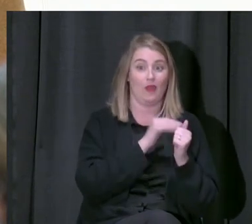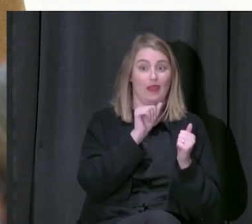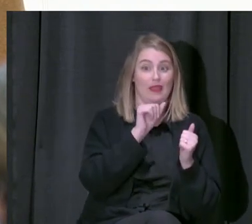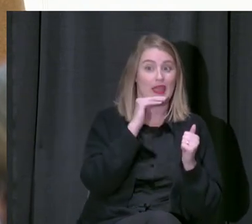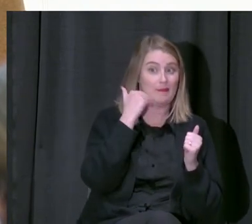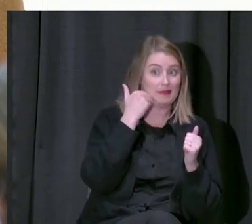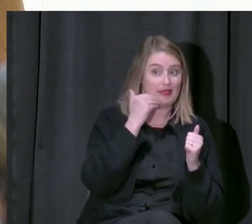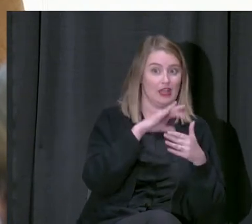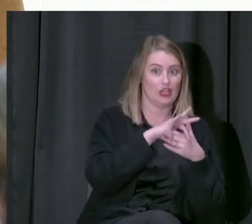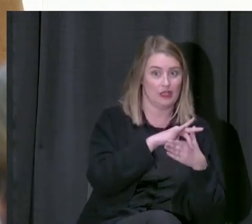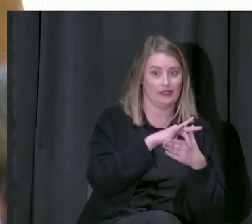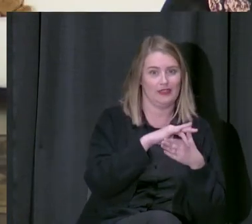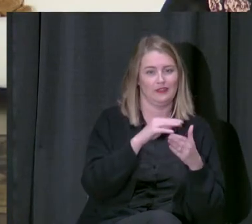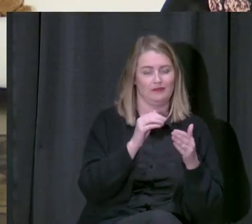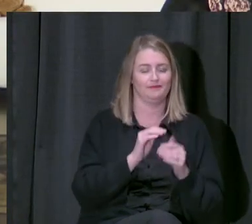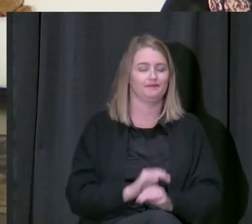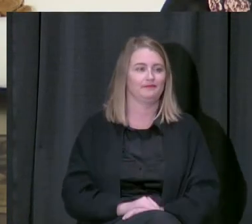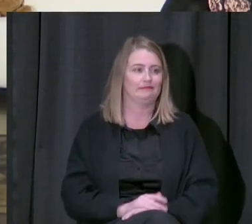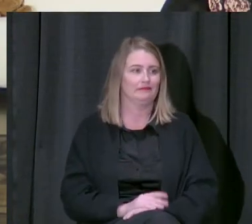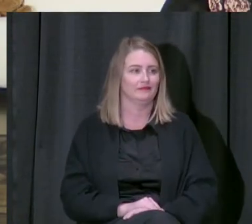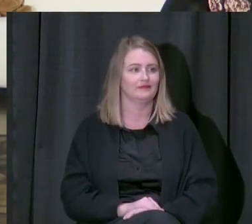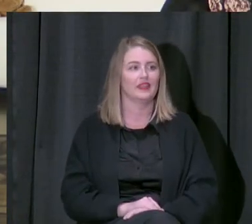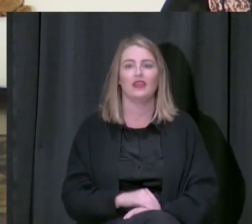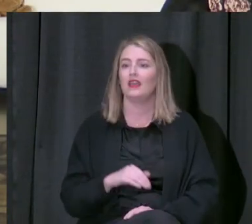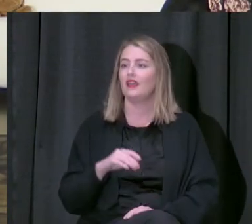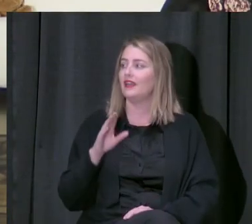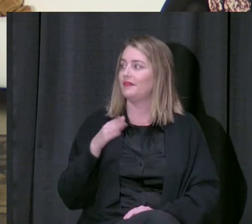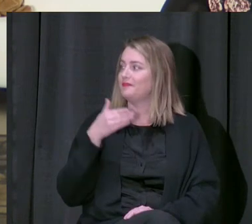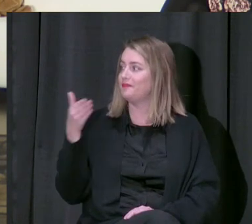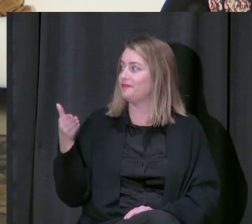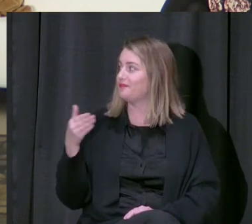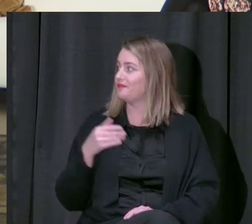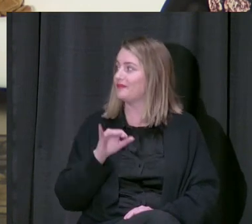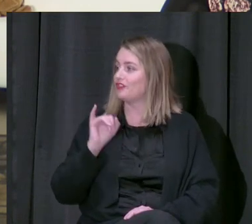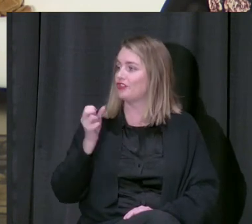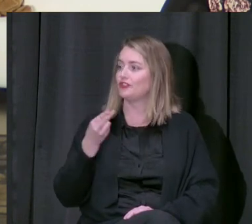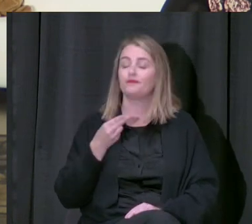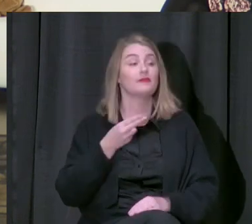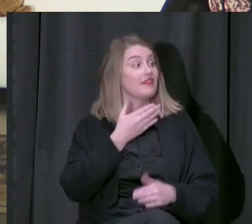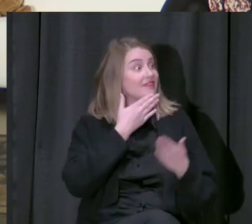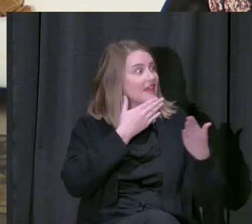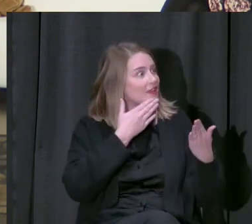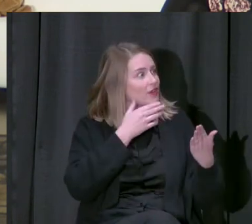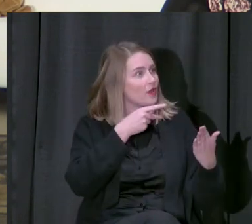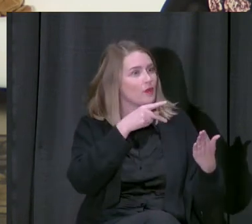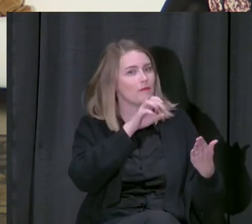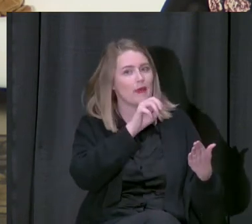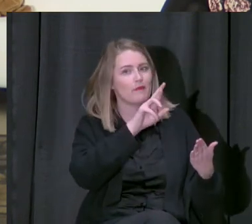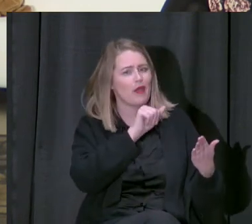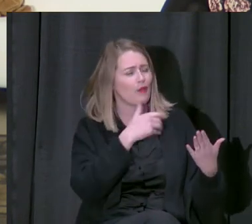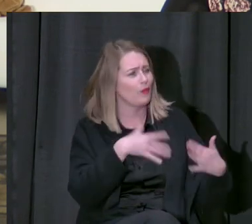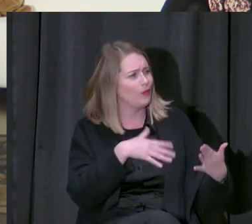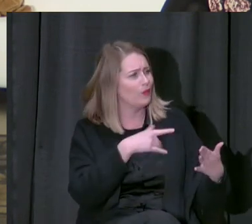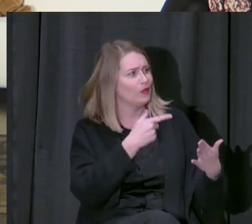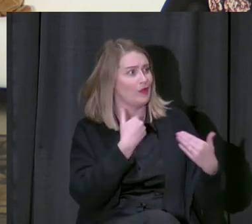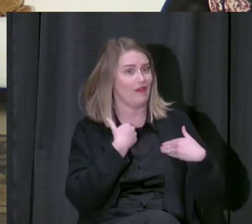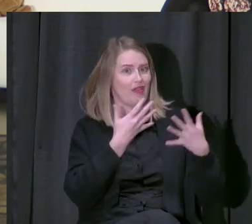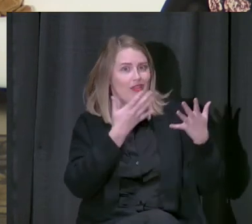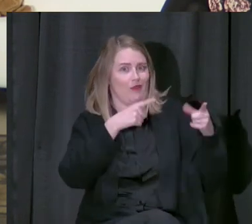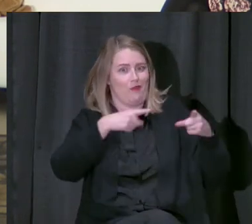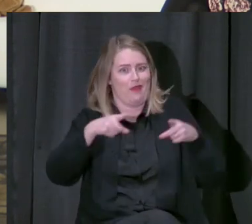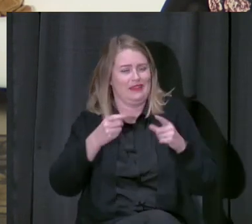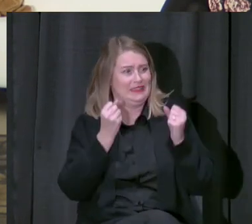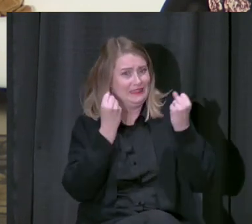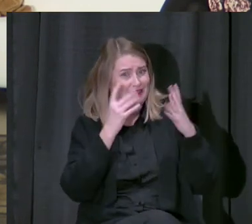content. Thank you so much, Pamra. You've had a lot going on. You mentioned so many